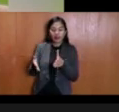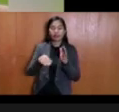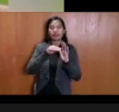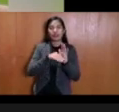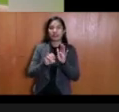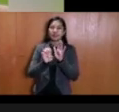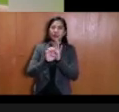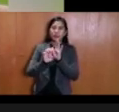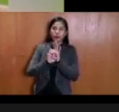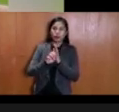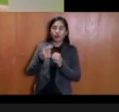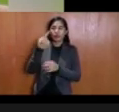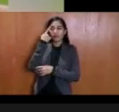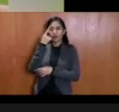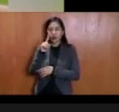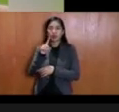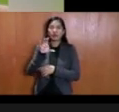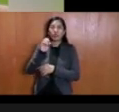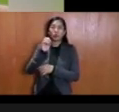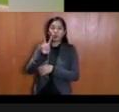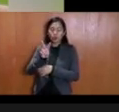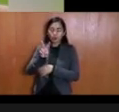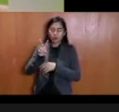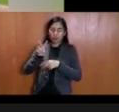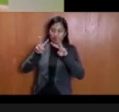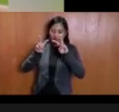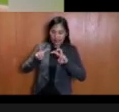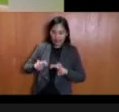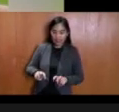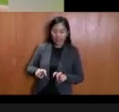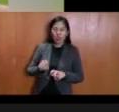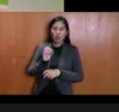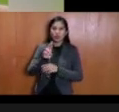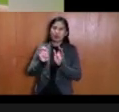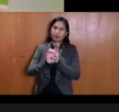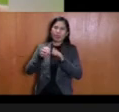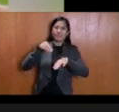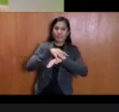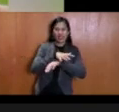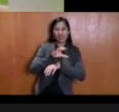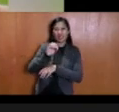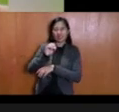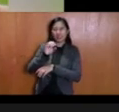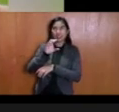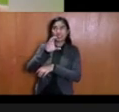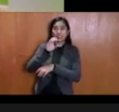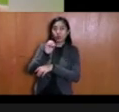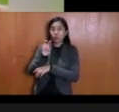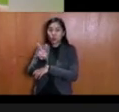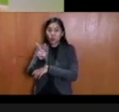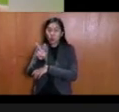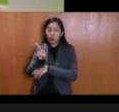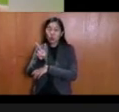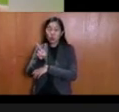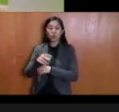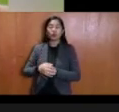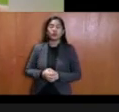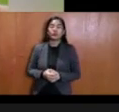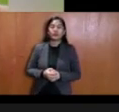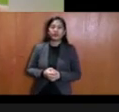carbon stock monitoring, estimates on carbon yield, for example. How do you have trusted carbon credits?